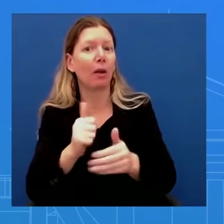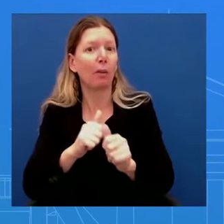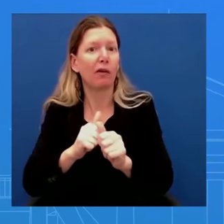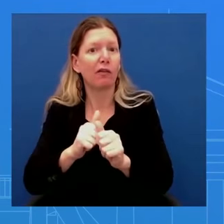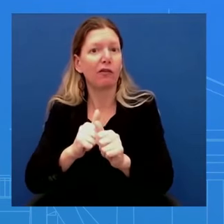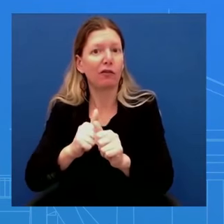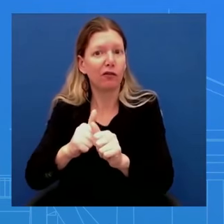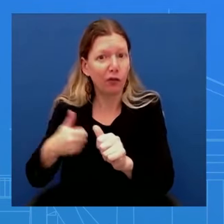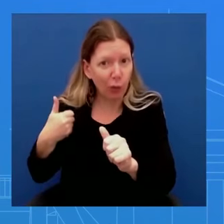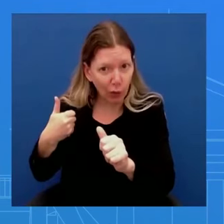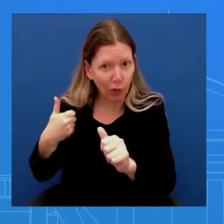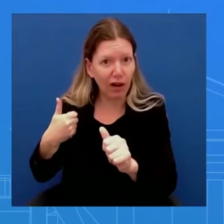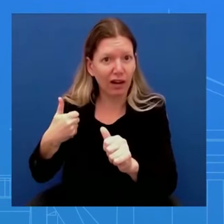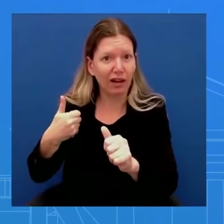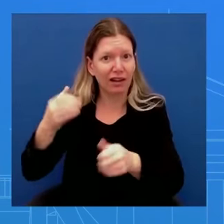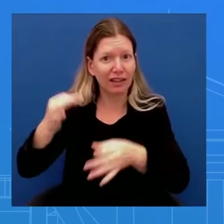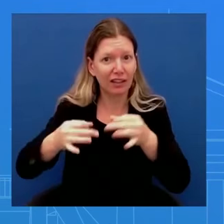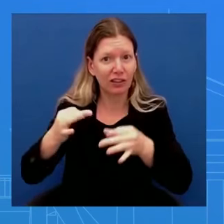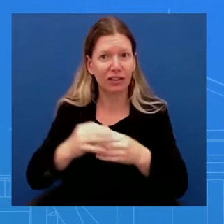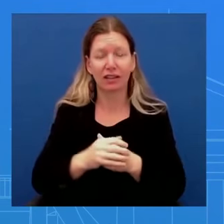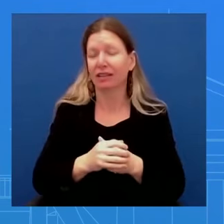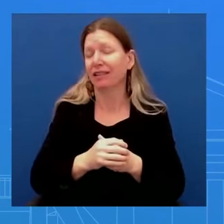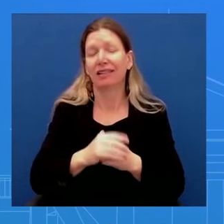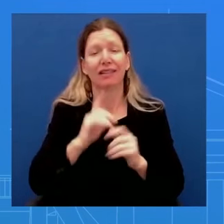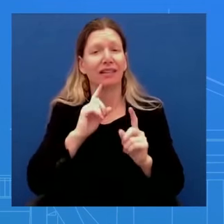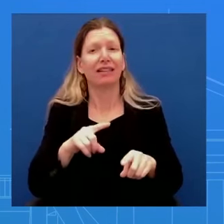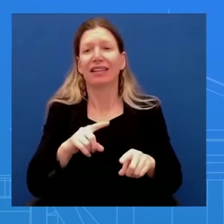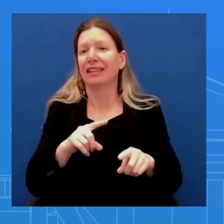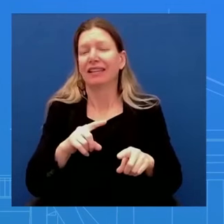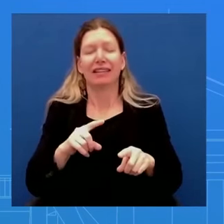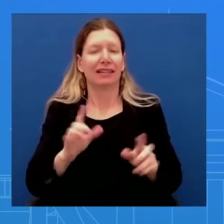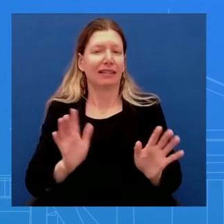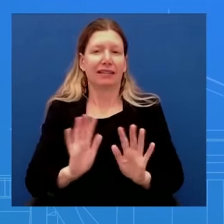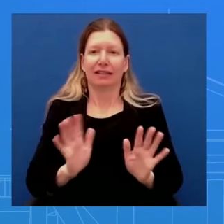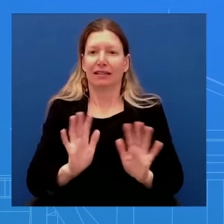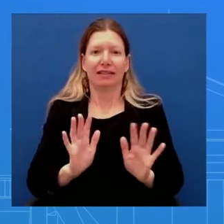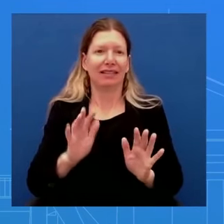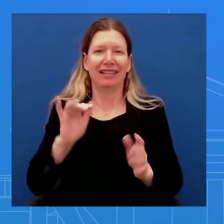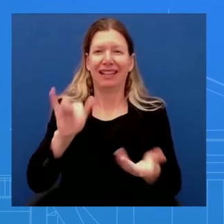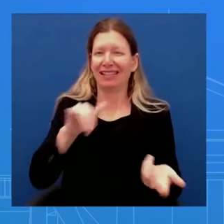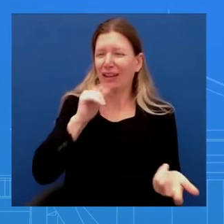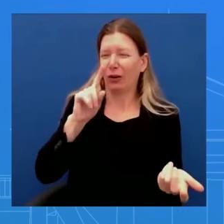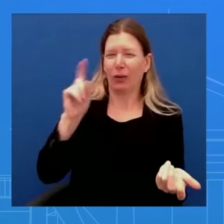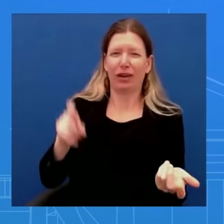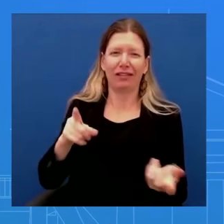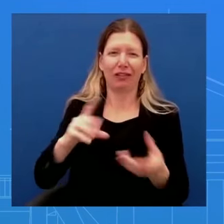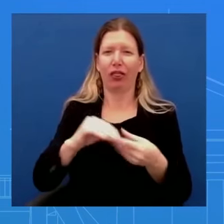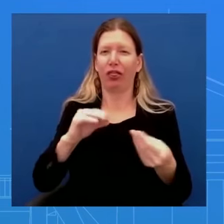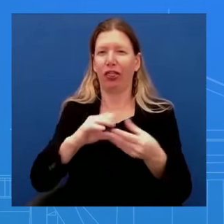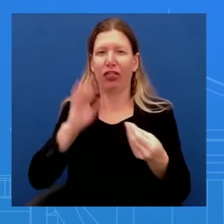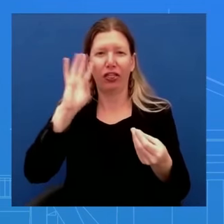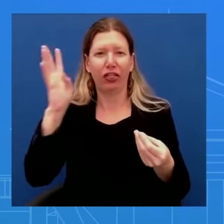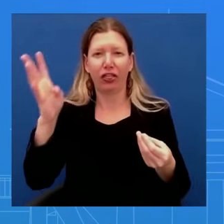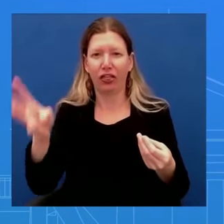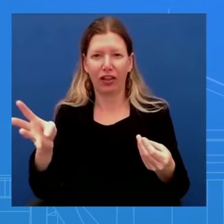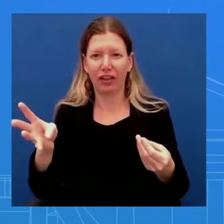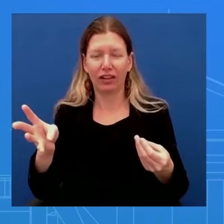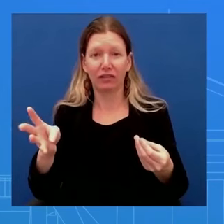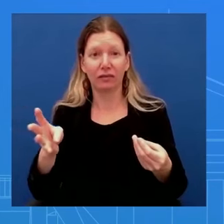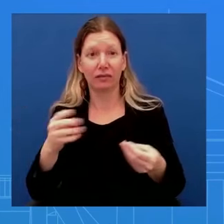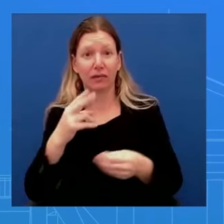that is incredibly disingenuous in that question. What I will say to you, I am helping you out. I'm helping you out. I don't have anything else to share.